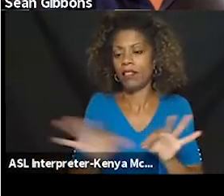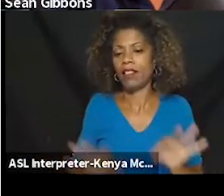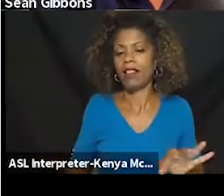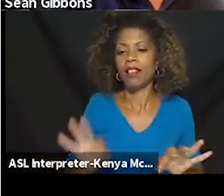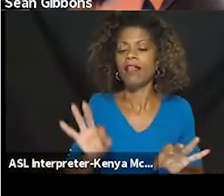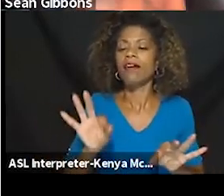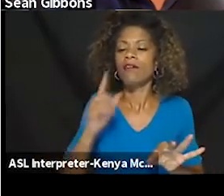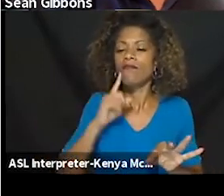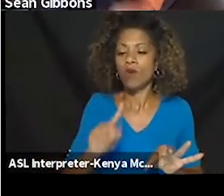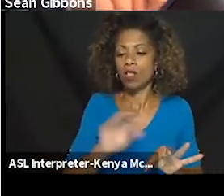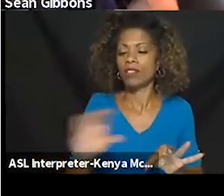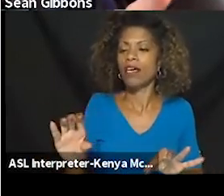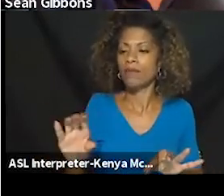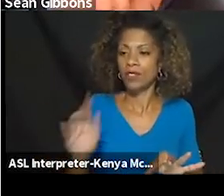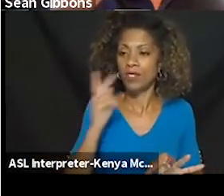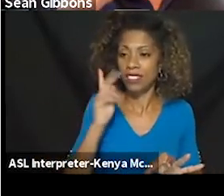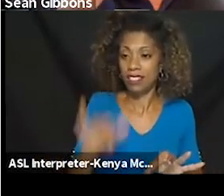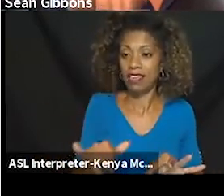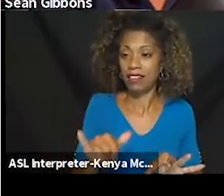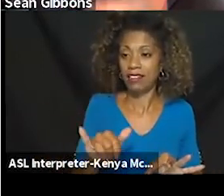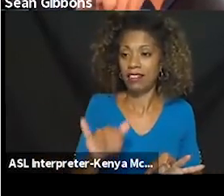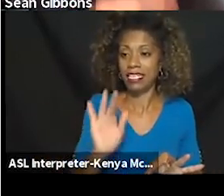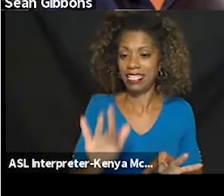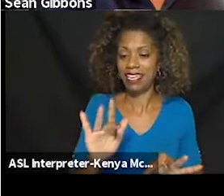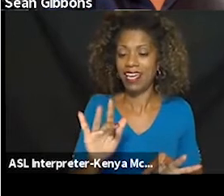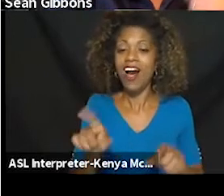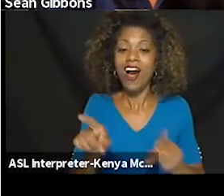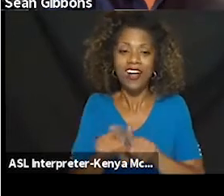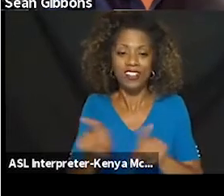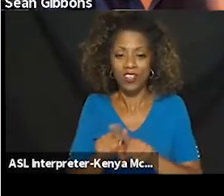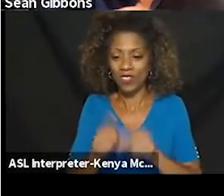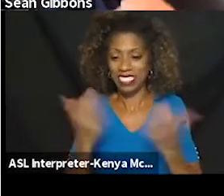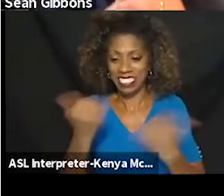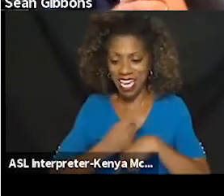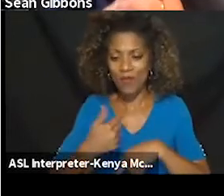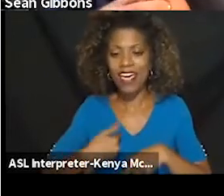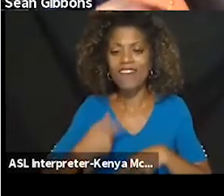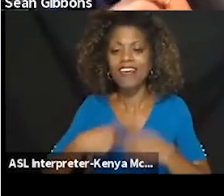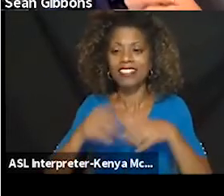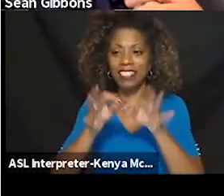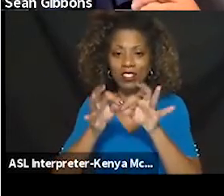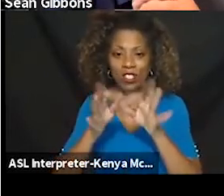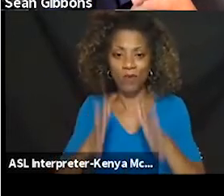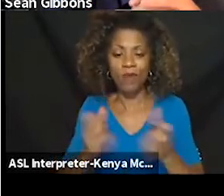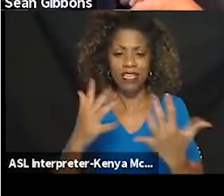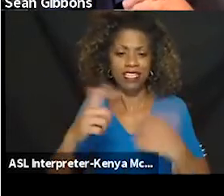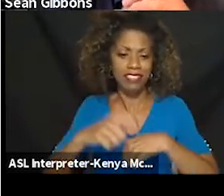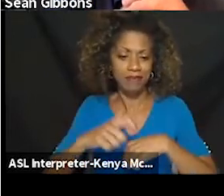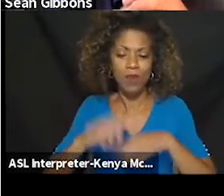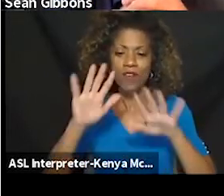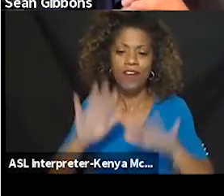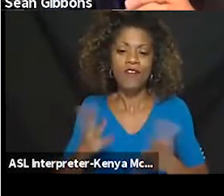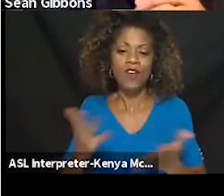CC for closed caption. You should be able to see that. But beyond that, our friend Kenya is joining us, and she'll be offering, as she's done many, many times, and we're grateful to